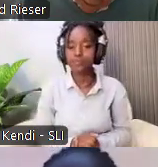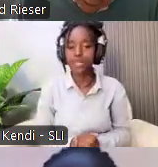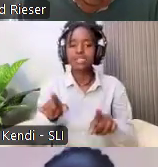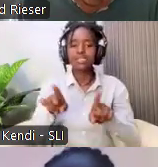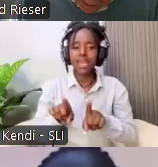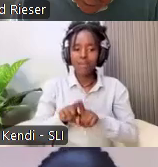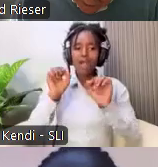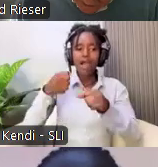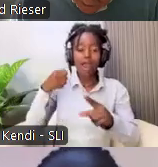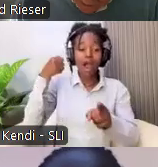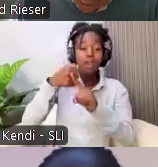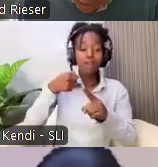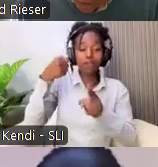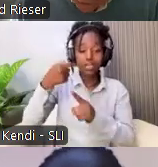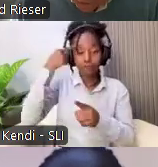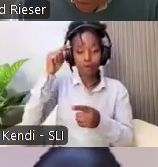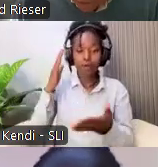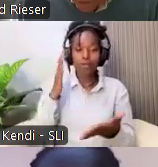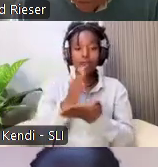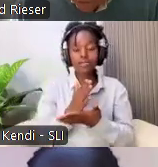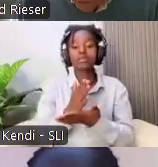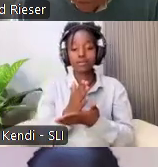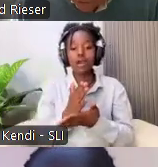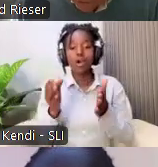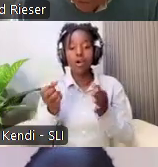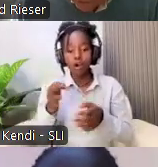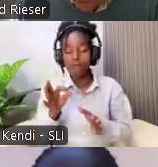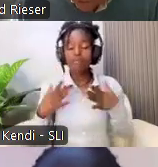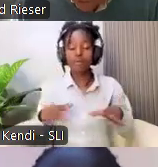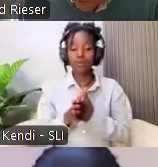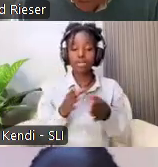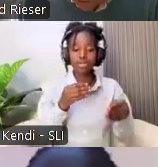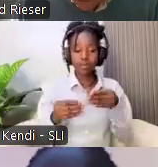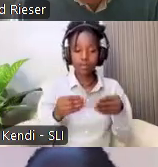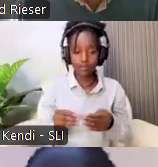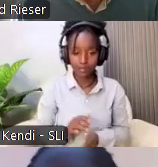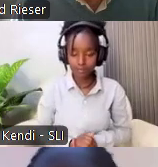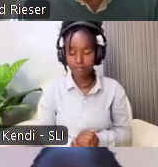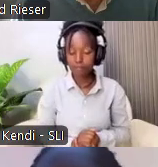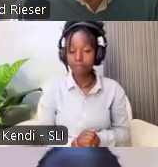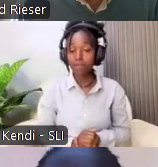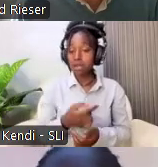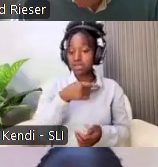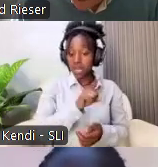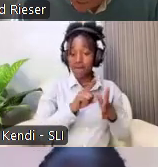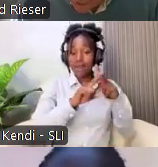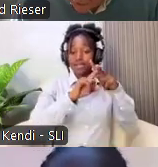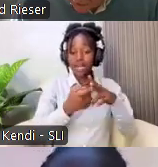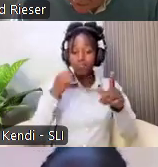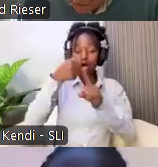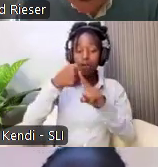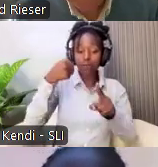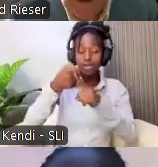of persons with disabilities. I started advocating for the rights of persons with disabilities when I was still doing my